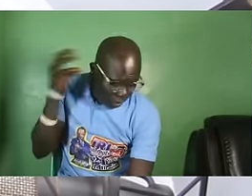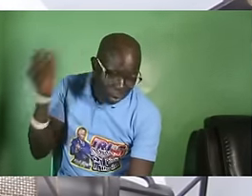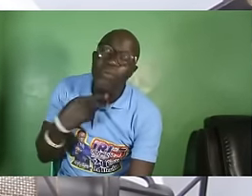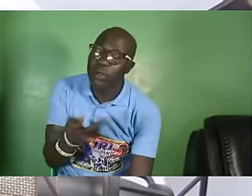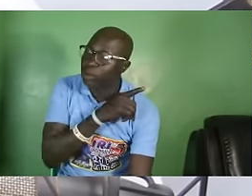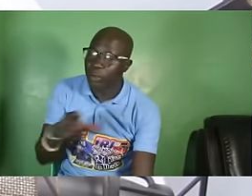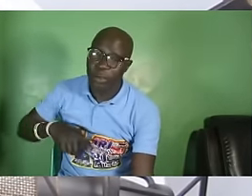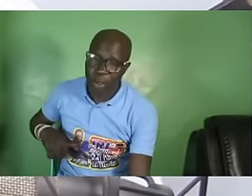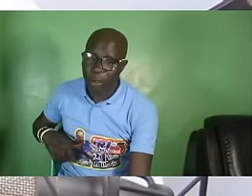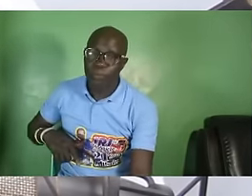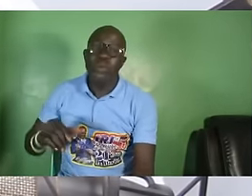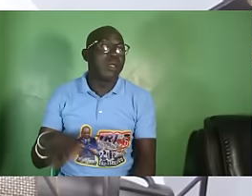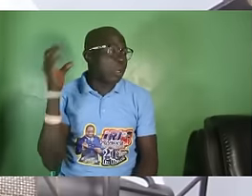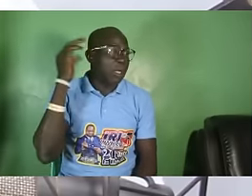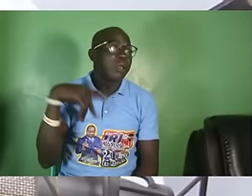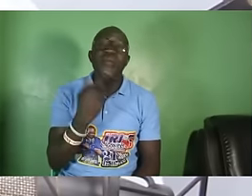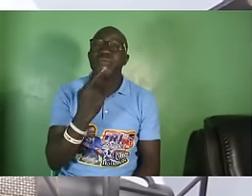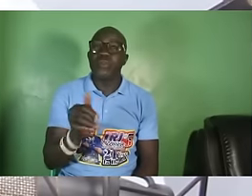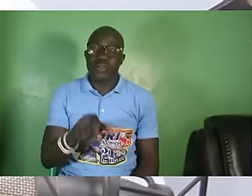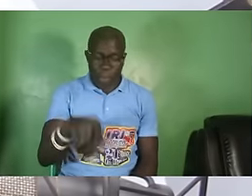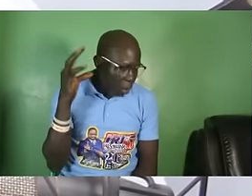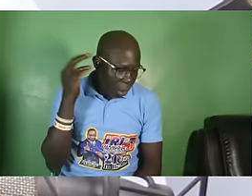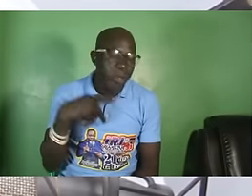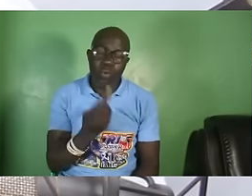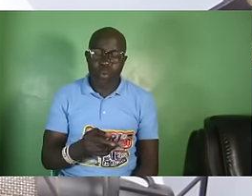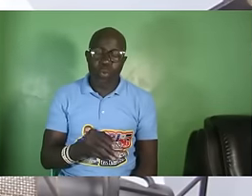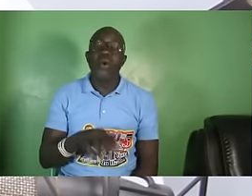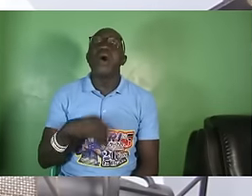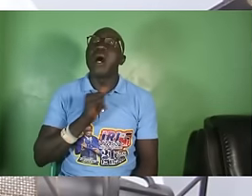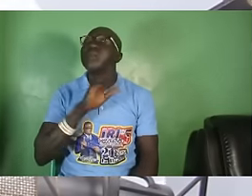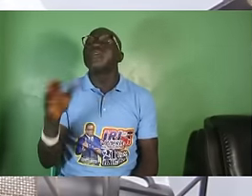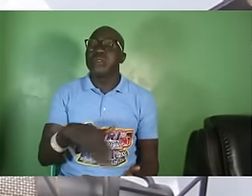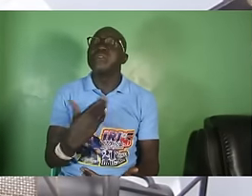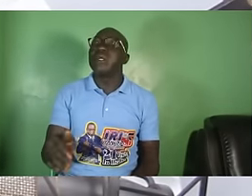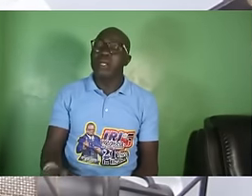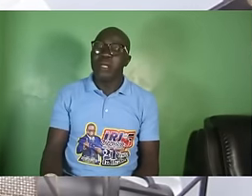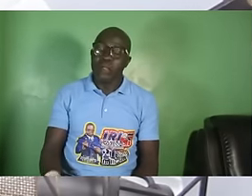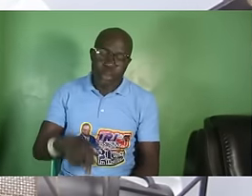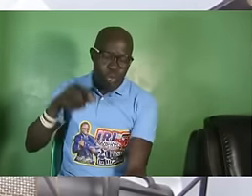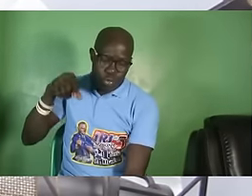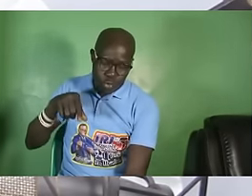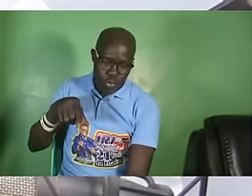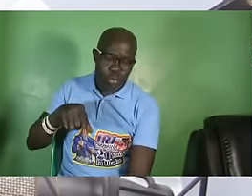on, they have a voice. They hear one. Heads hear one. That's all what they say. Ile.